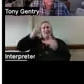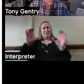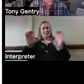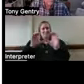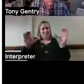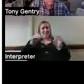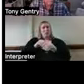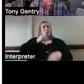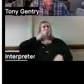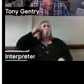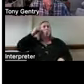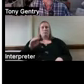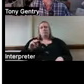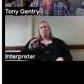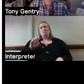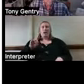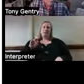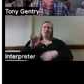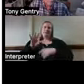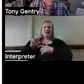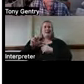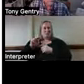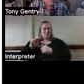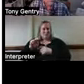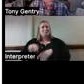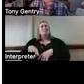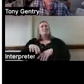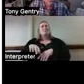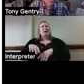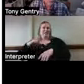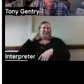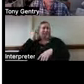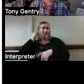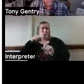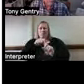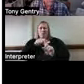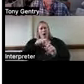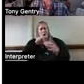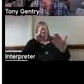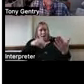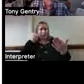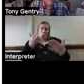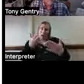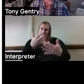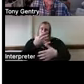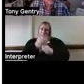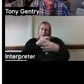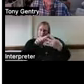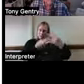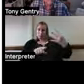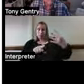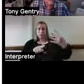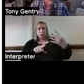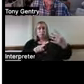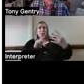of Southern California. You can Google any of those to see how to go about acquiring them. And again, each